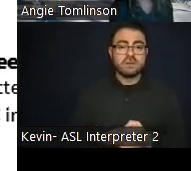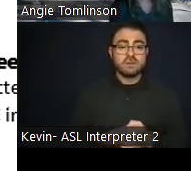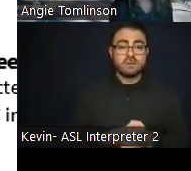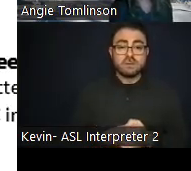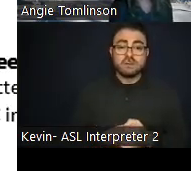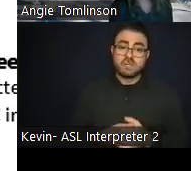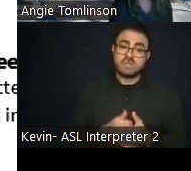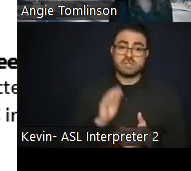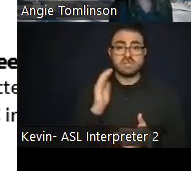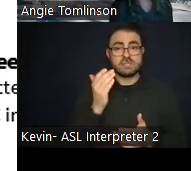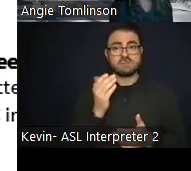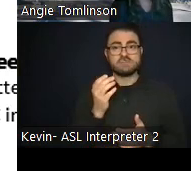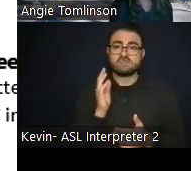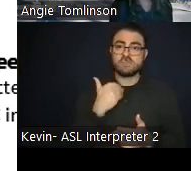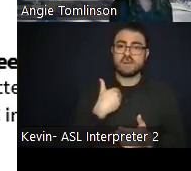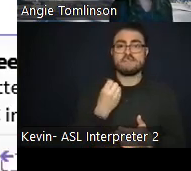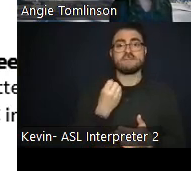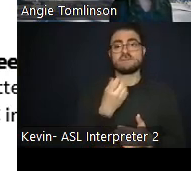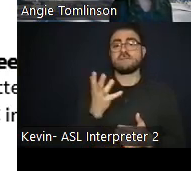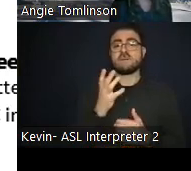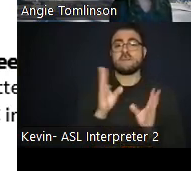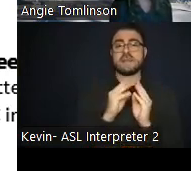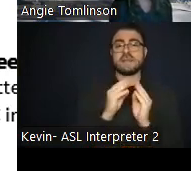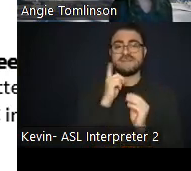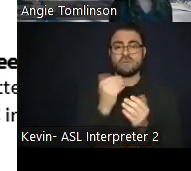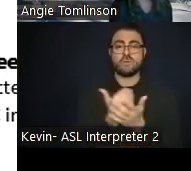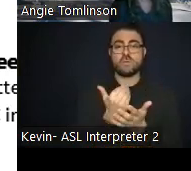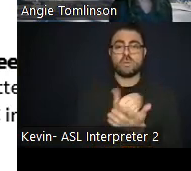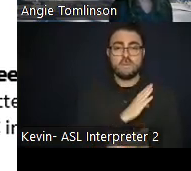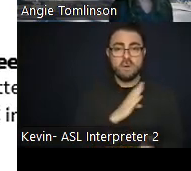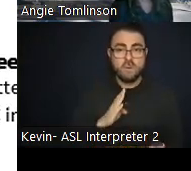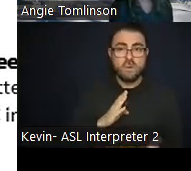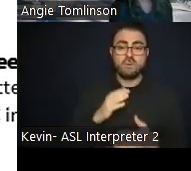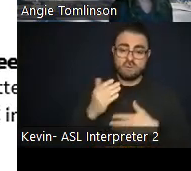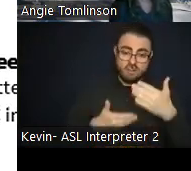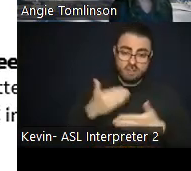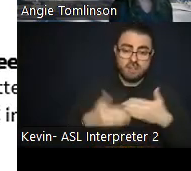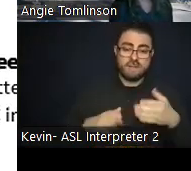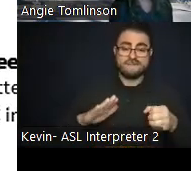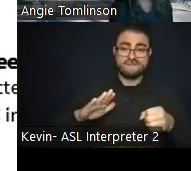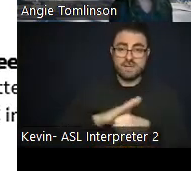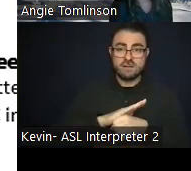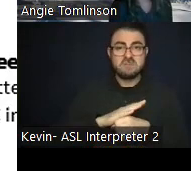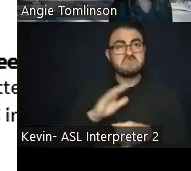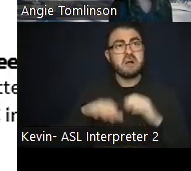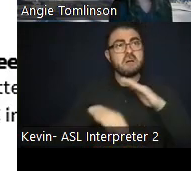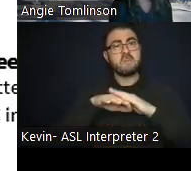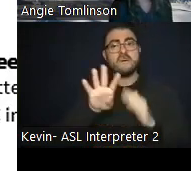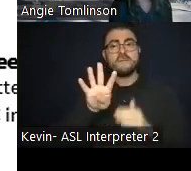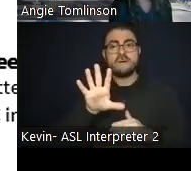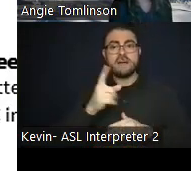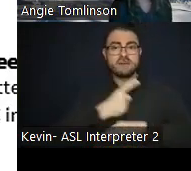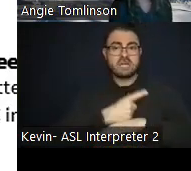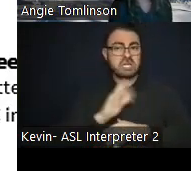a handful of meetings for the new board. To get something filled, like up to 45, hopefully much sooner than